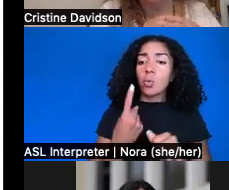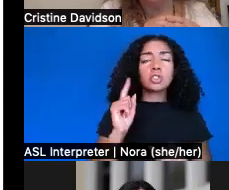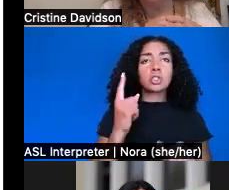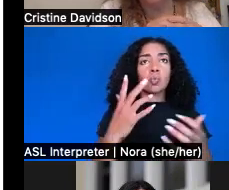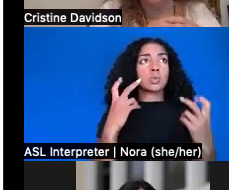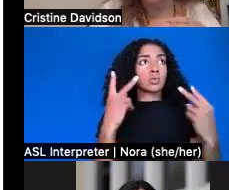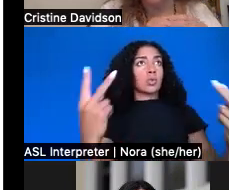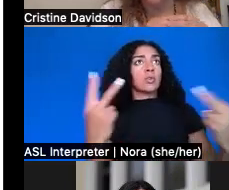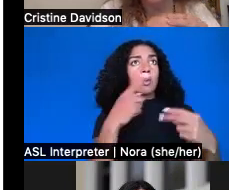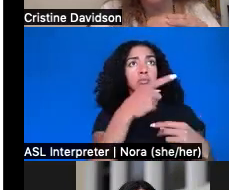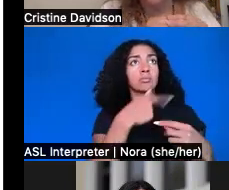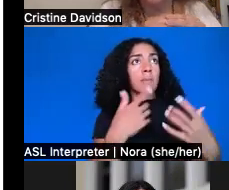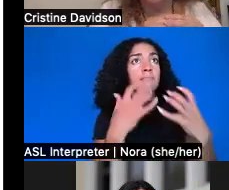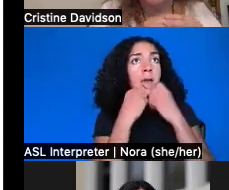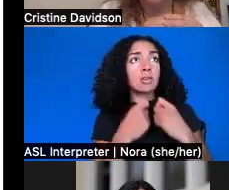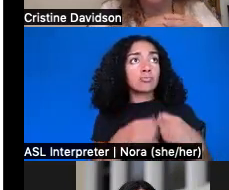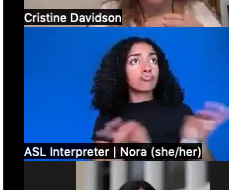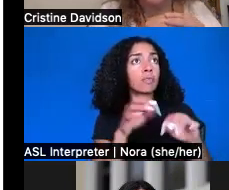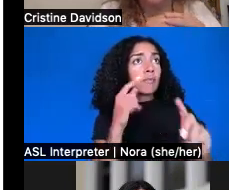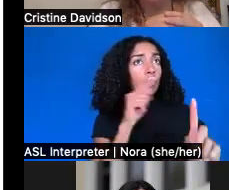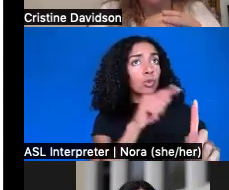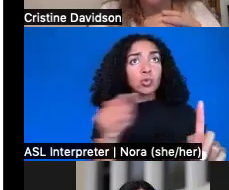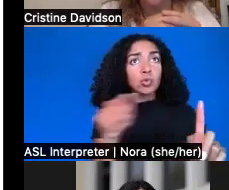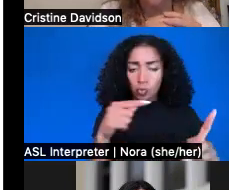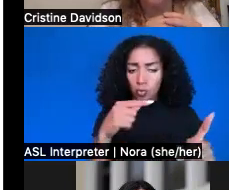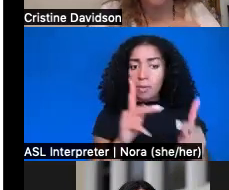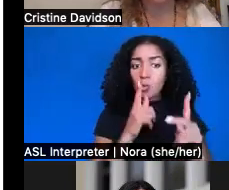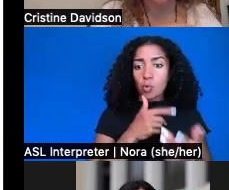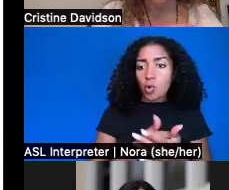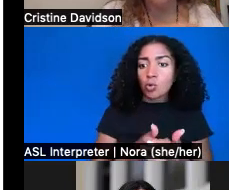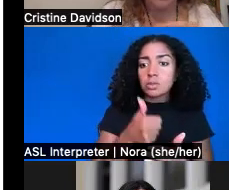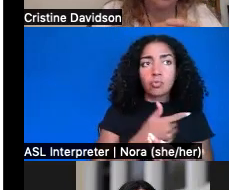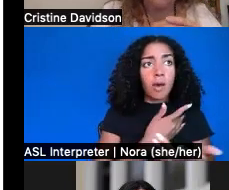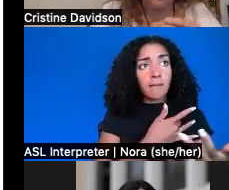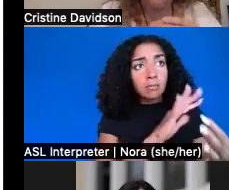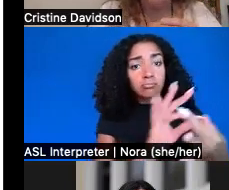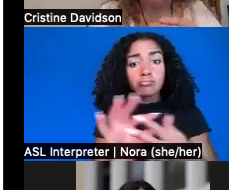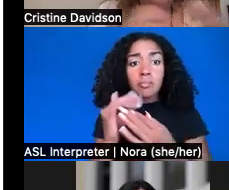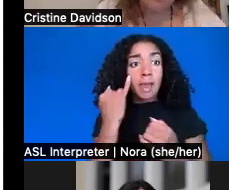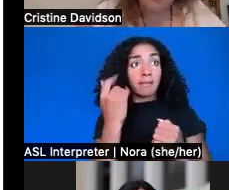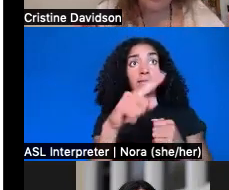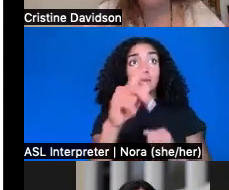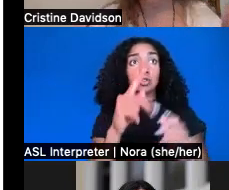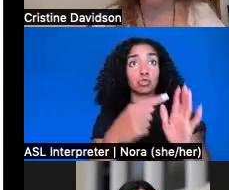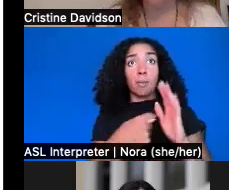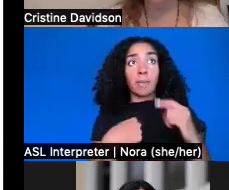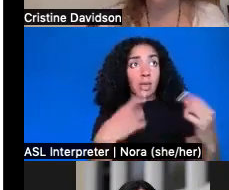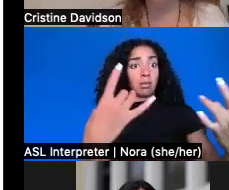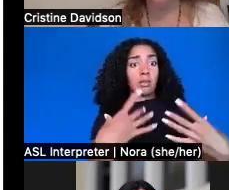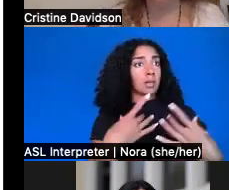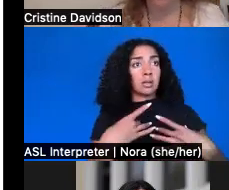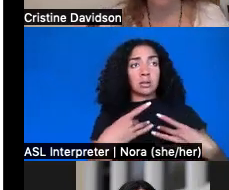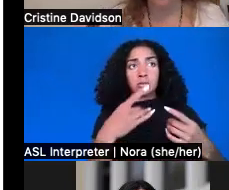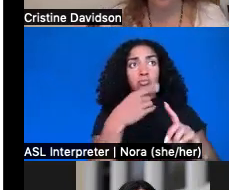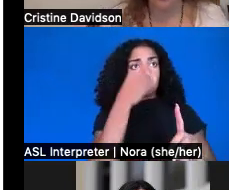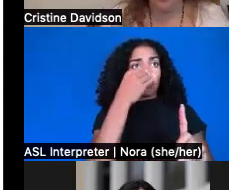the people we're closest to, right? And if you are shown that you don't matter, it can be some